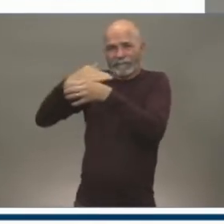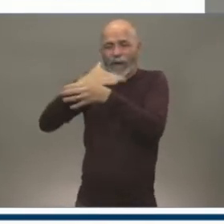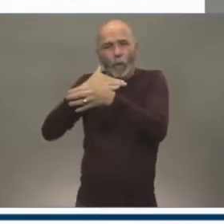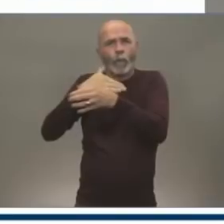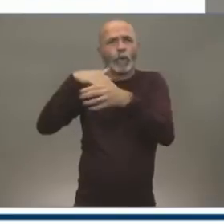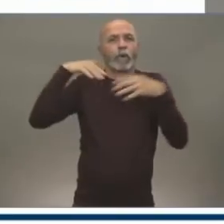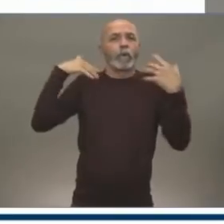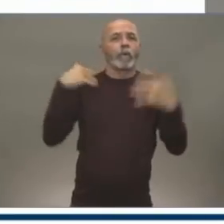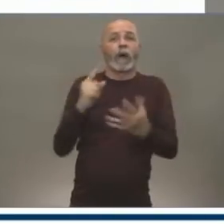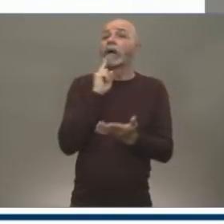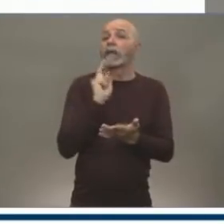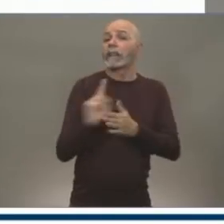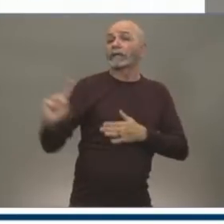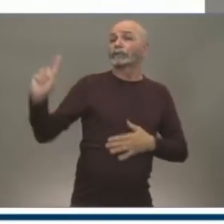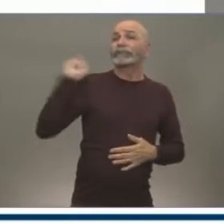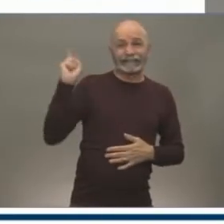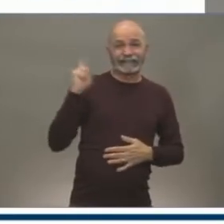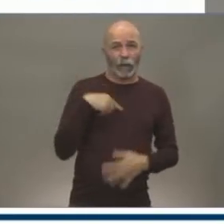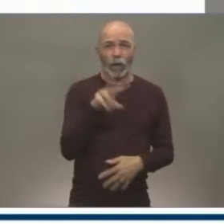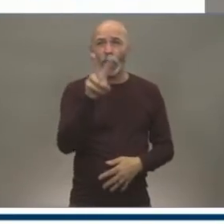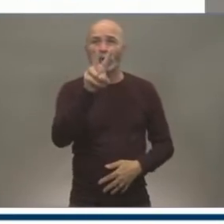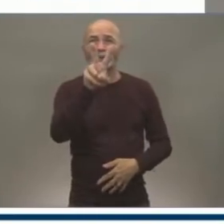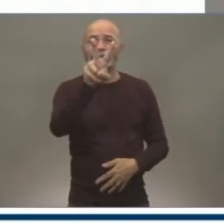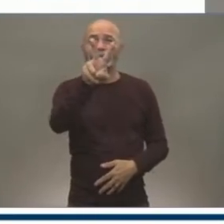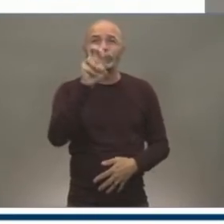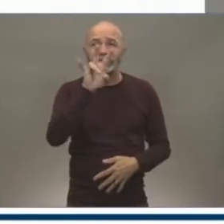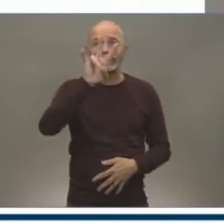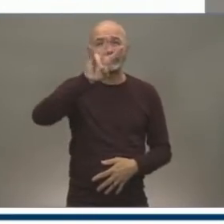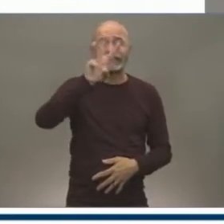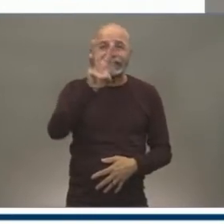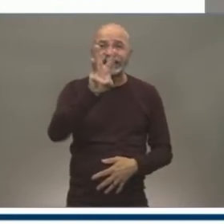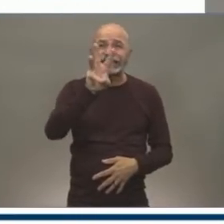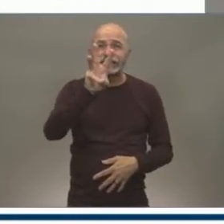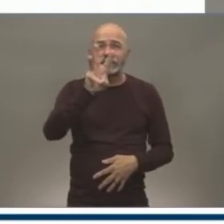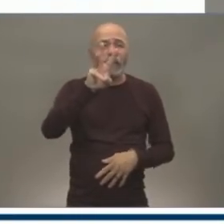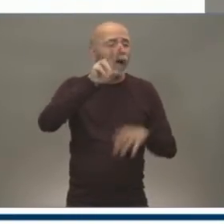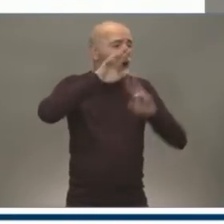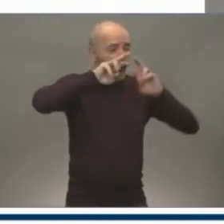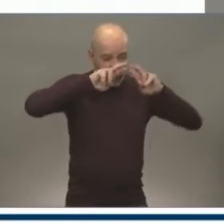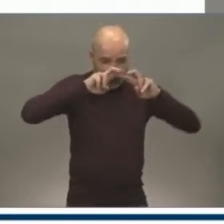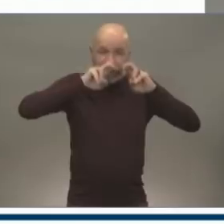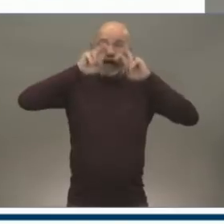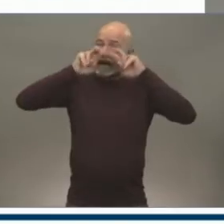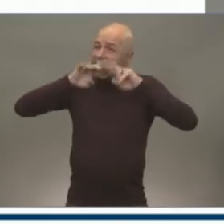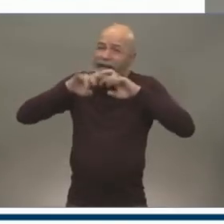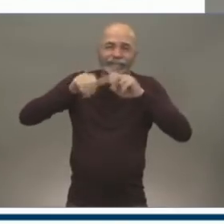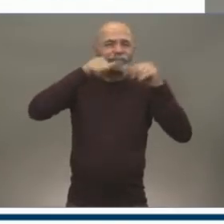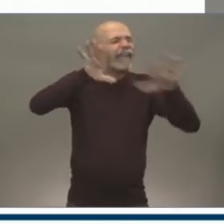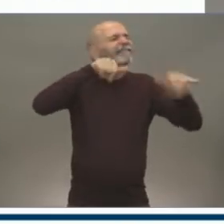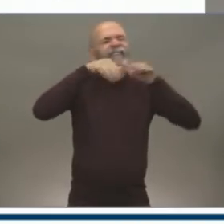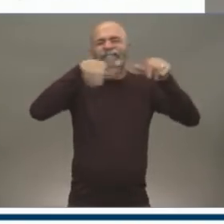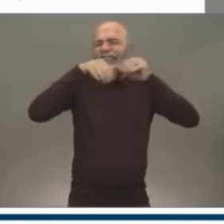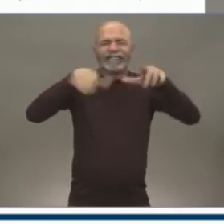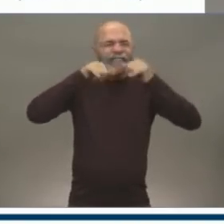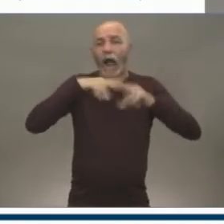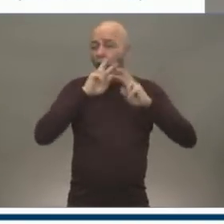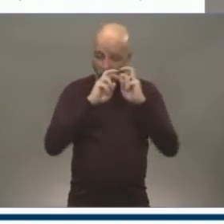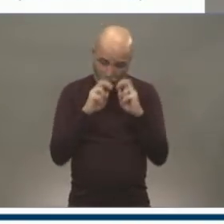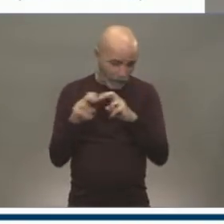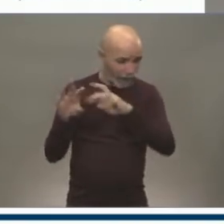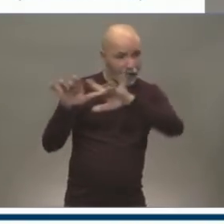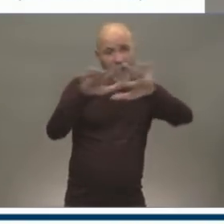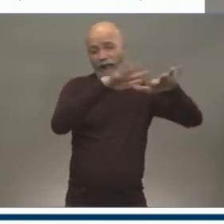had 276 open investigations that Public Health was following up, and there was 5 to 6